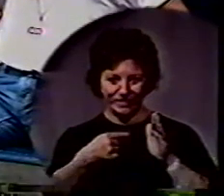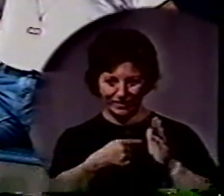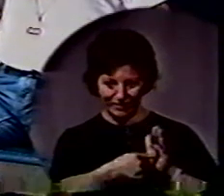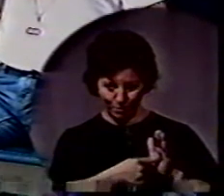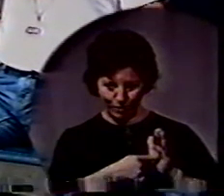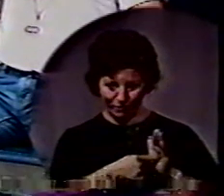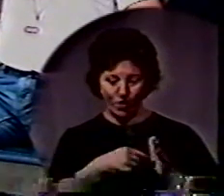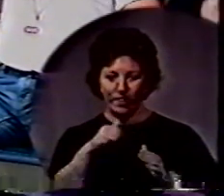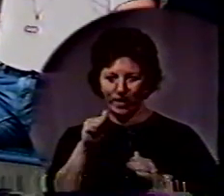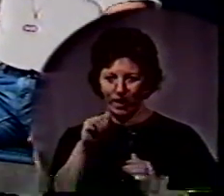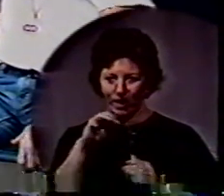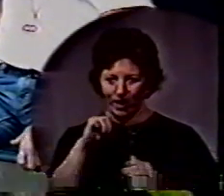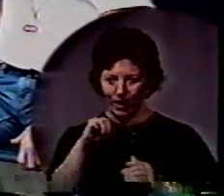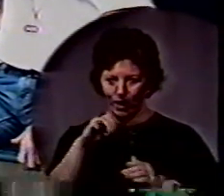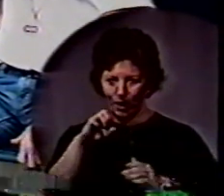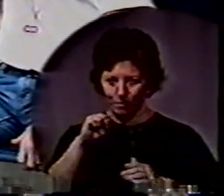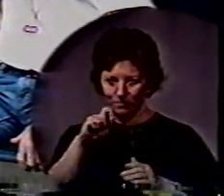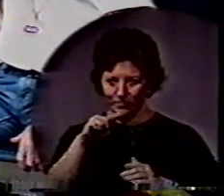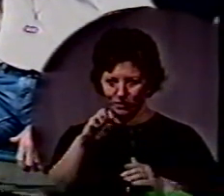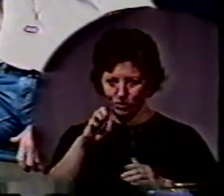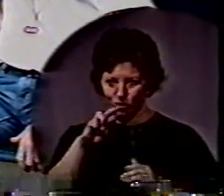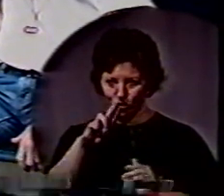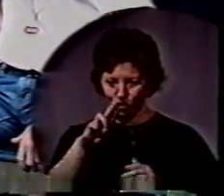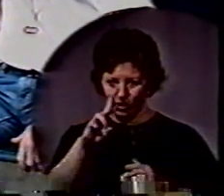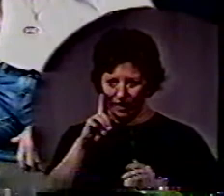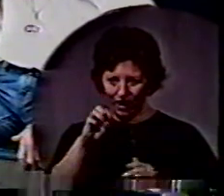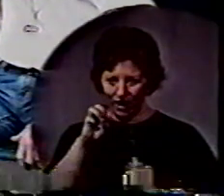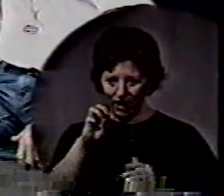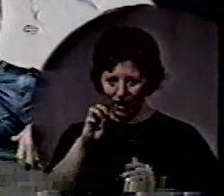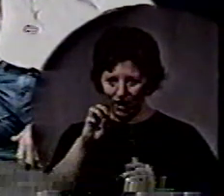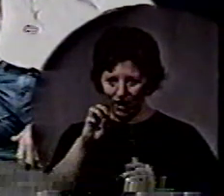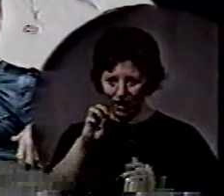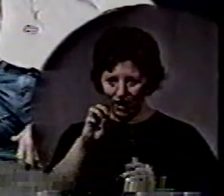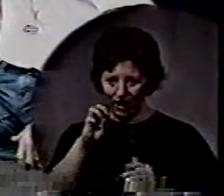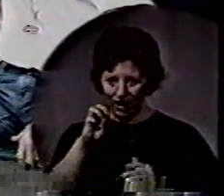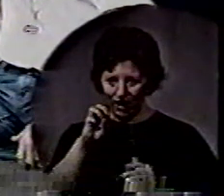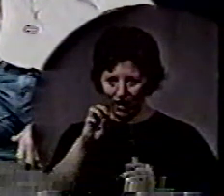Gay Games in August of